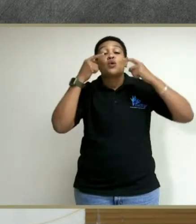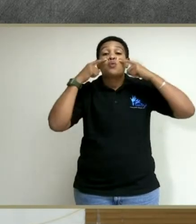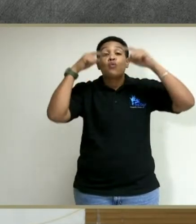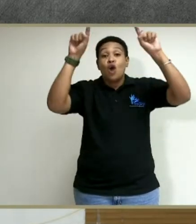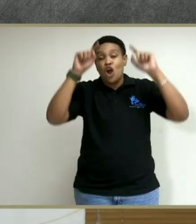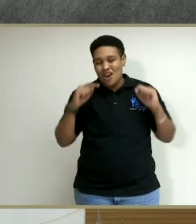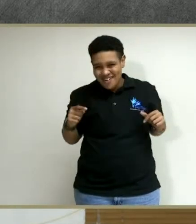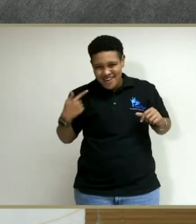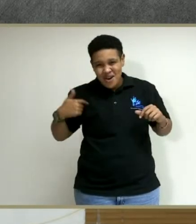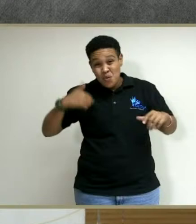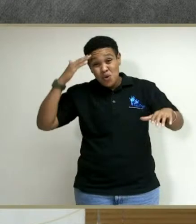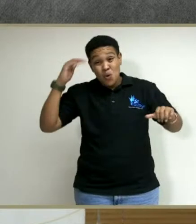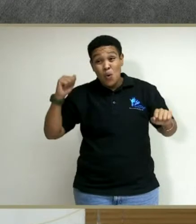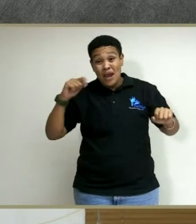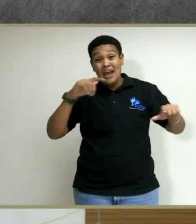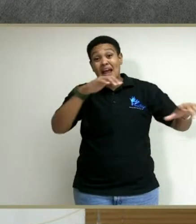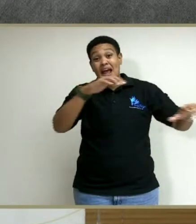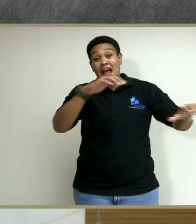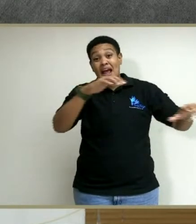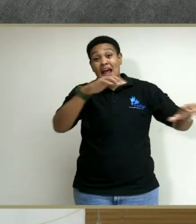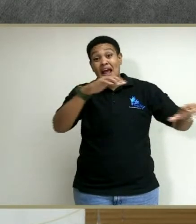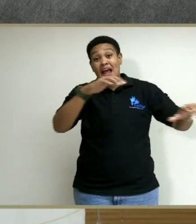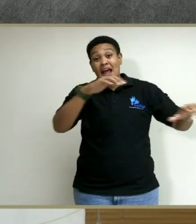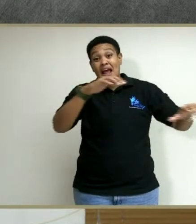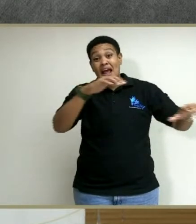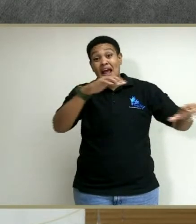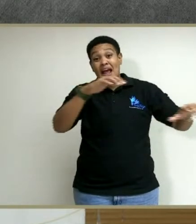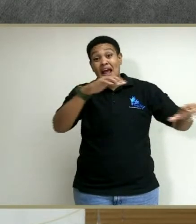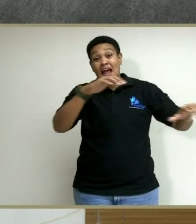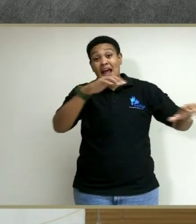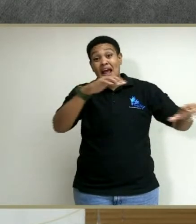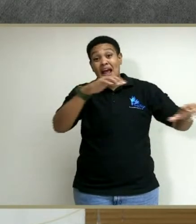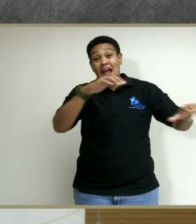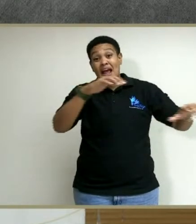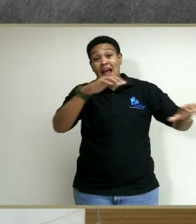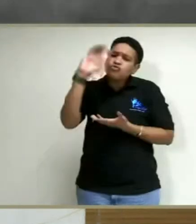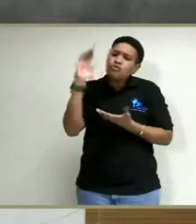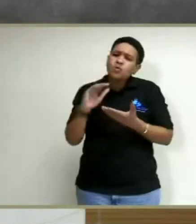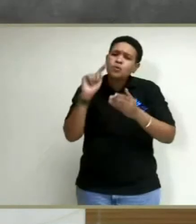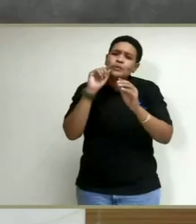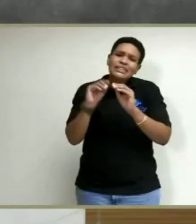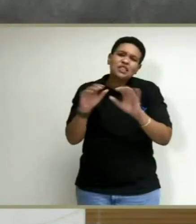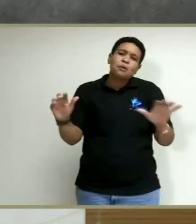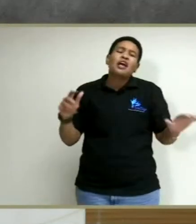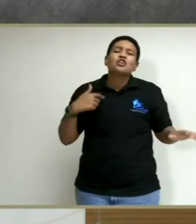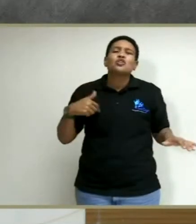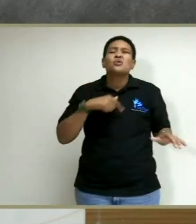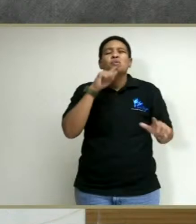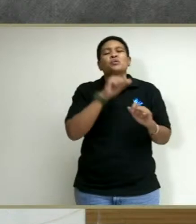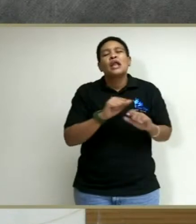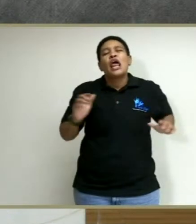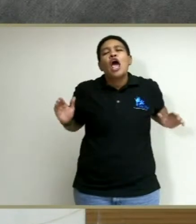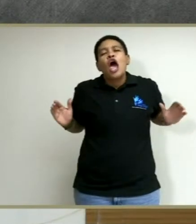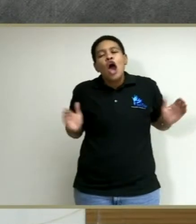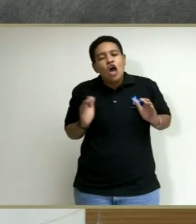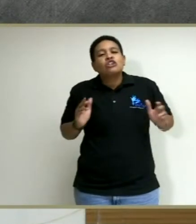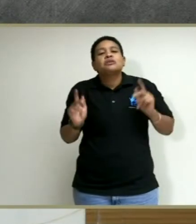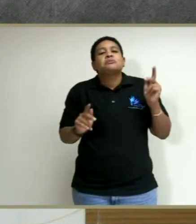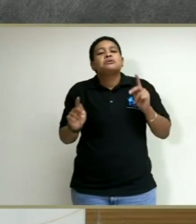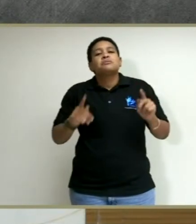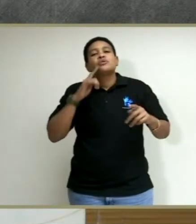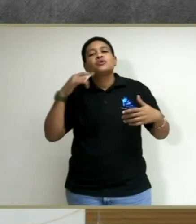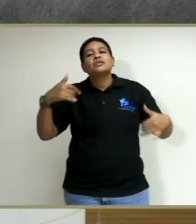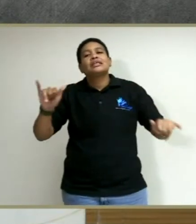that the gathering restrictions have been most effective in reducing the spread. And so we encourage persons to